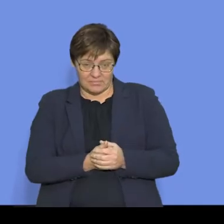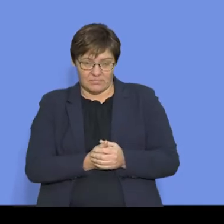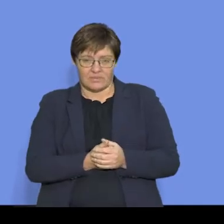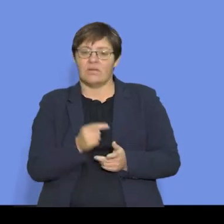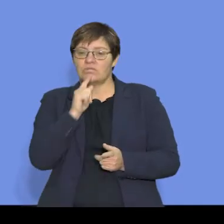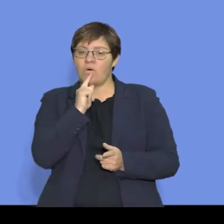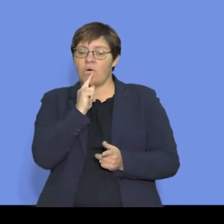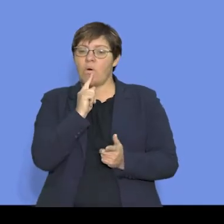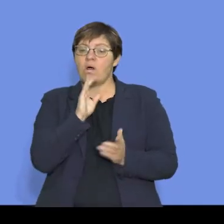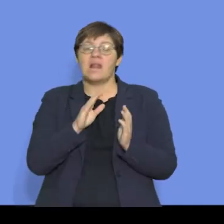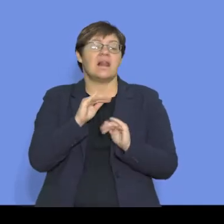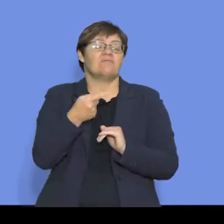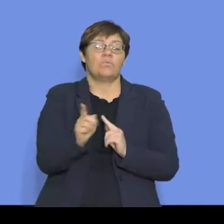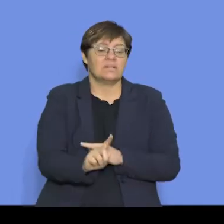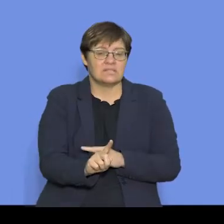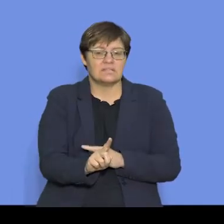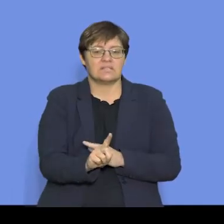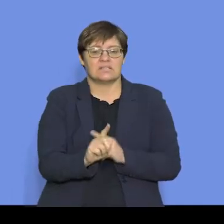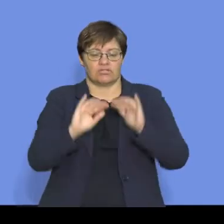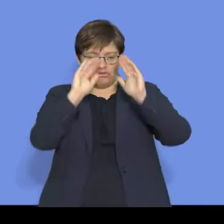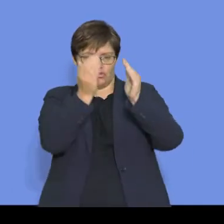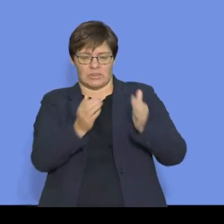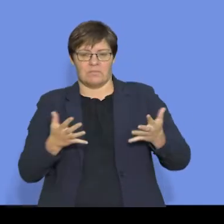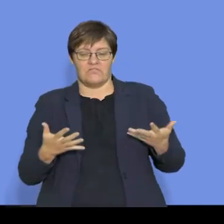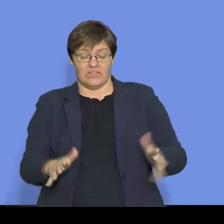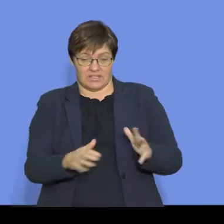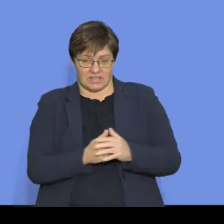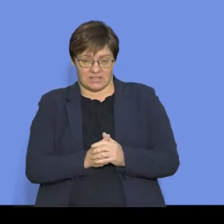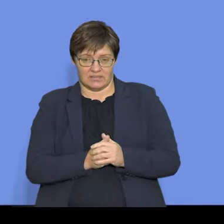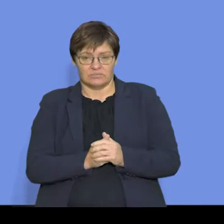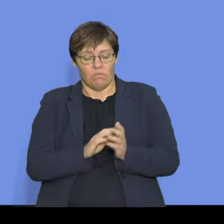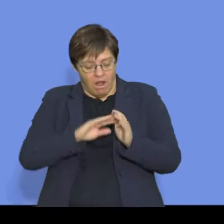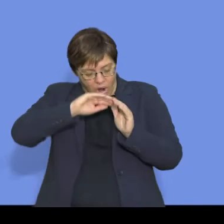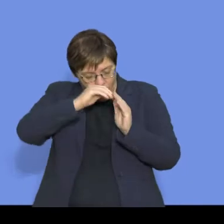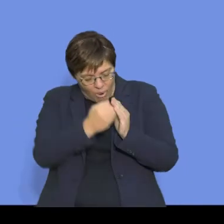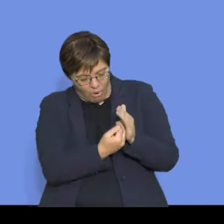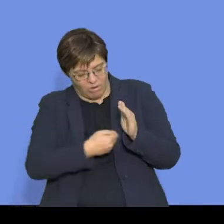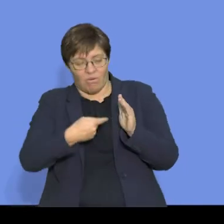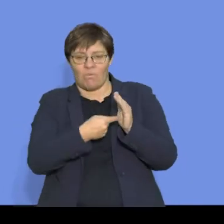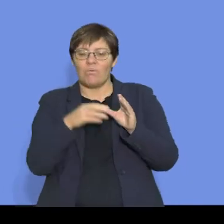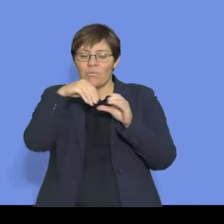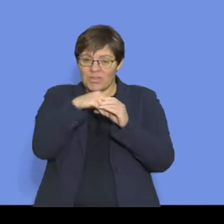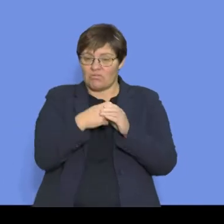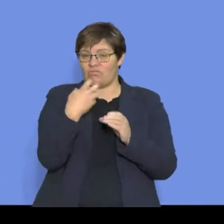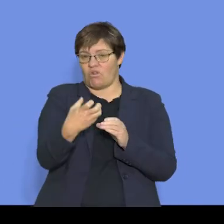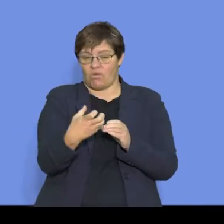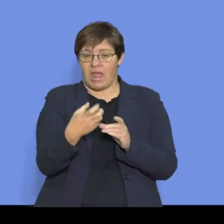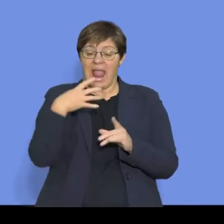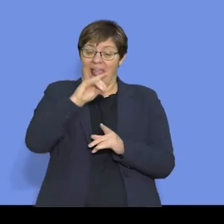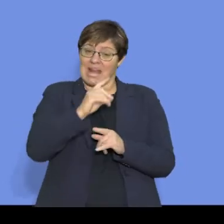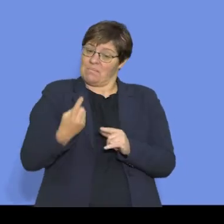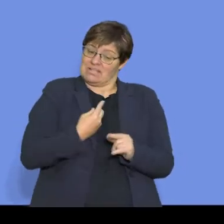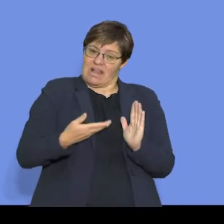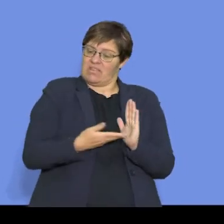only thing left is its shape, and the shape is as a hollow in the rock. It's not the